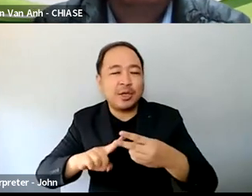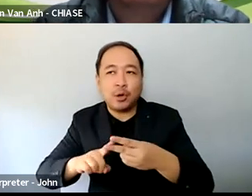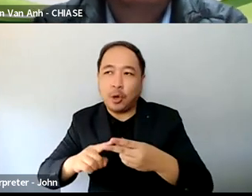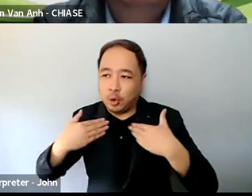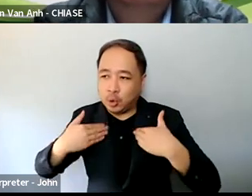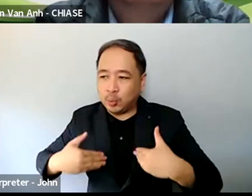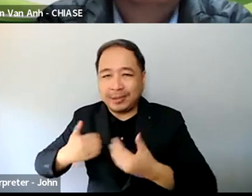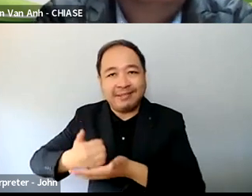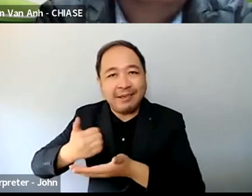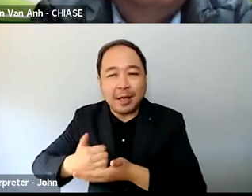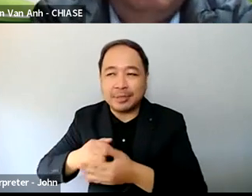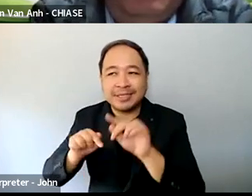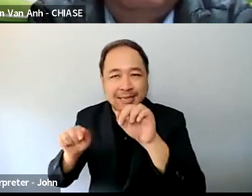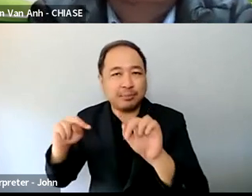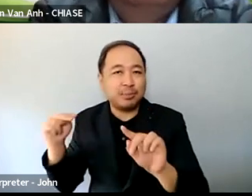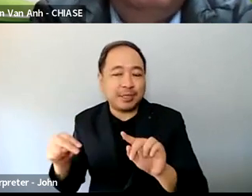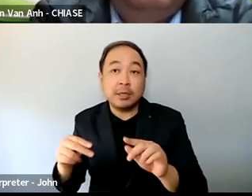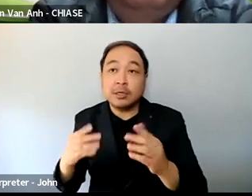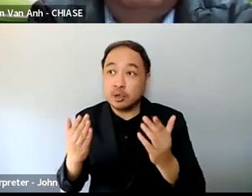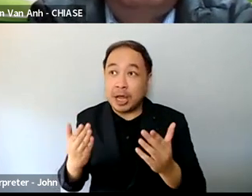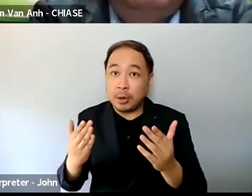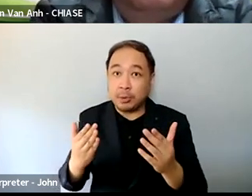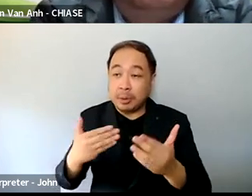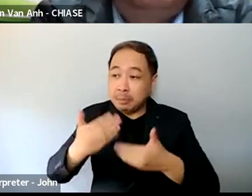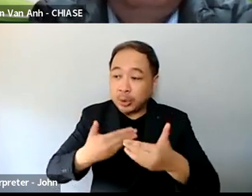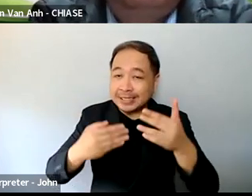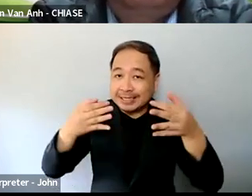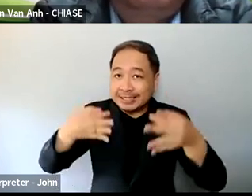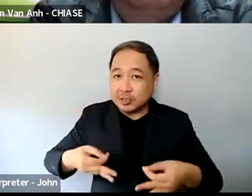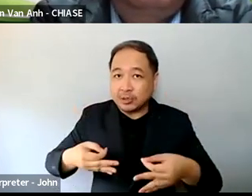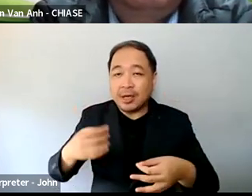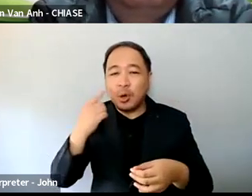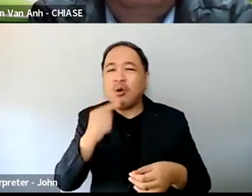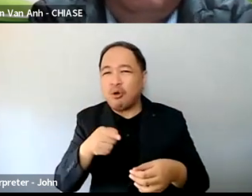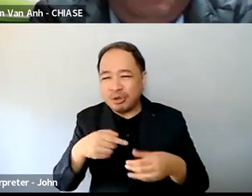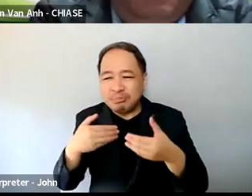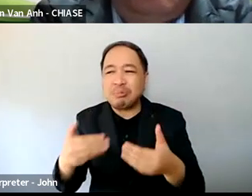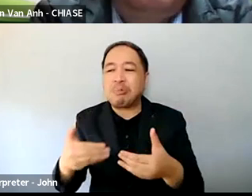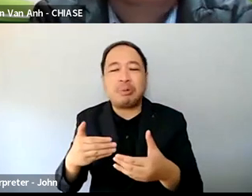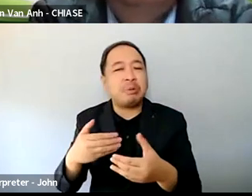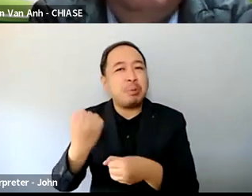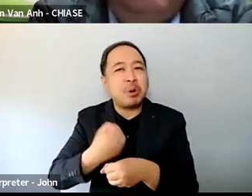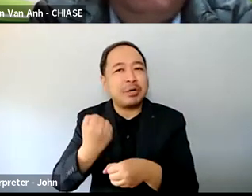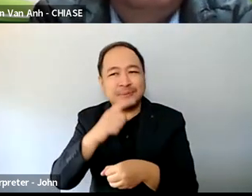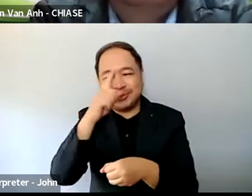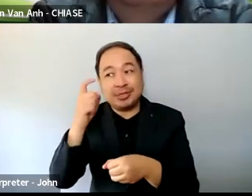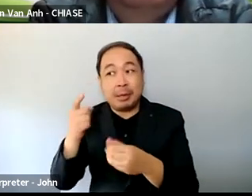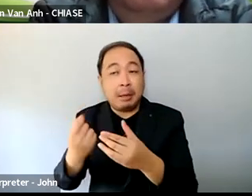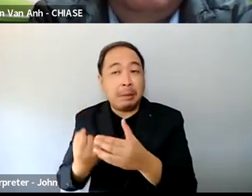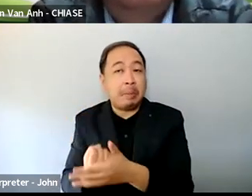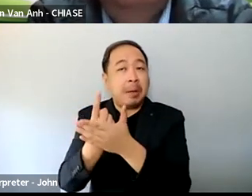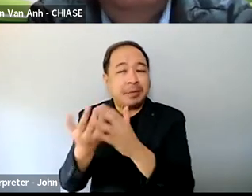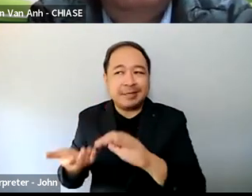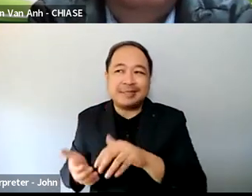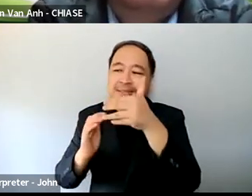when decisions are made, we're not just saying, oh, we're going to do this only because we've had a disaster, but taking into account all